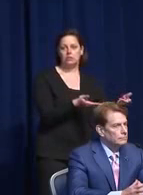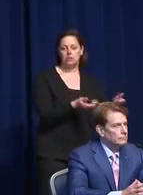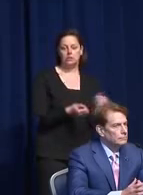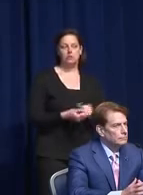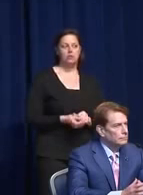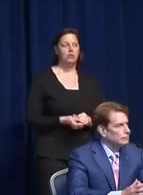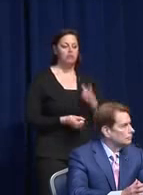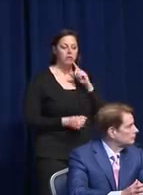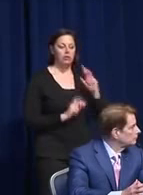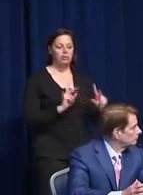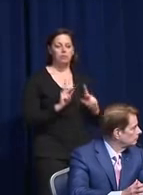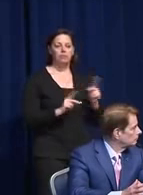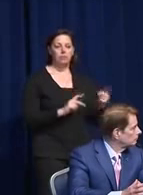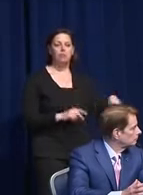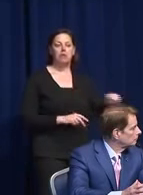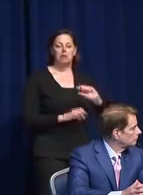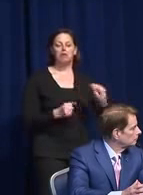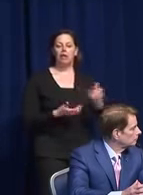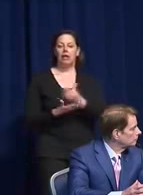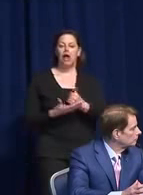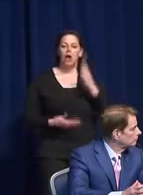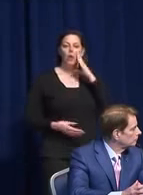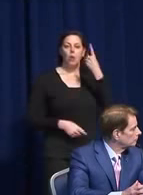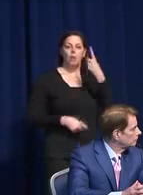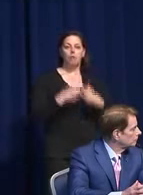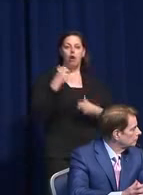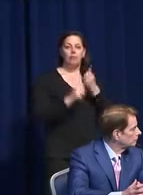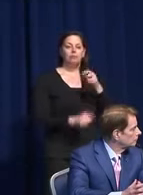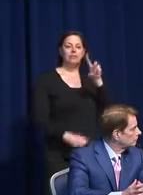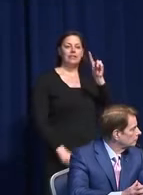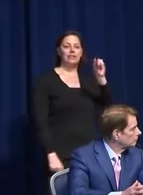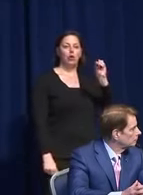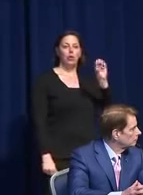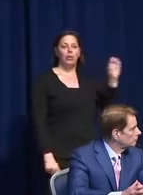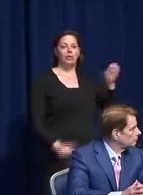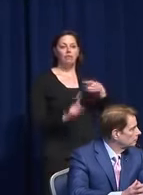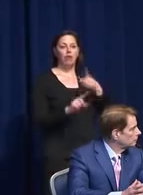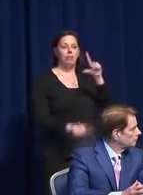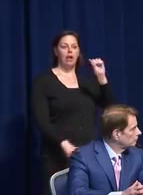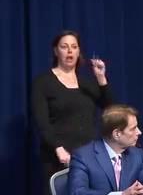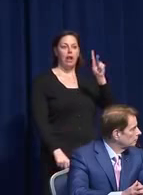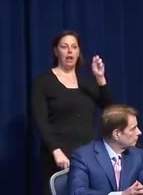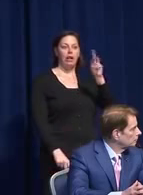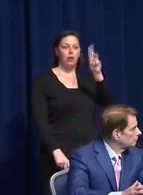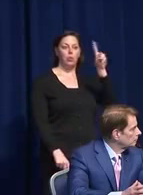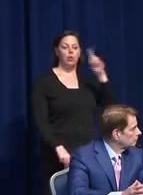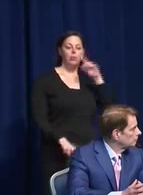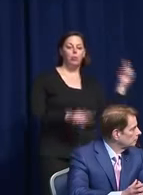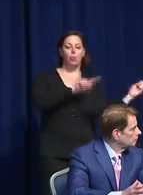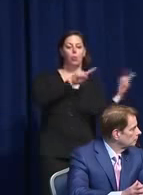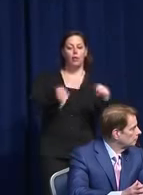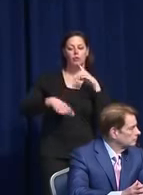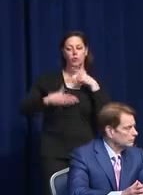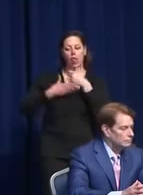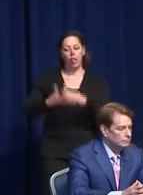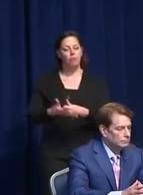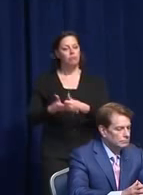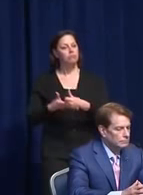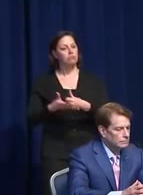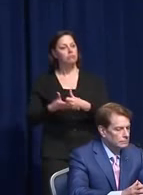2,000 meals. And I know there was an issue in Lakewood that the Department of Education team was down there this morning. That was one of